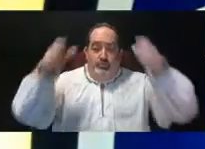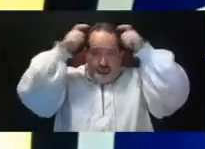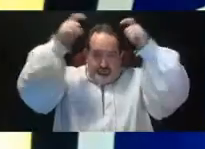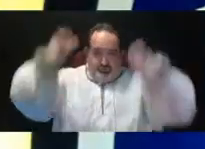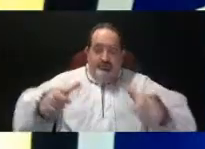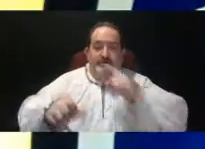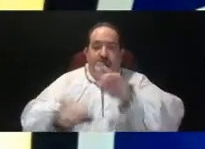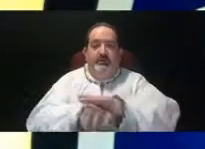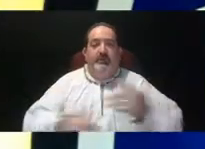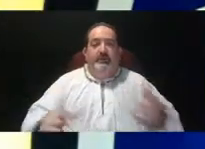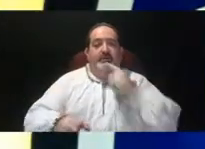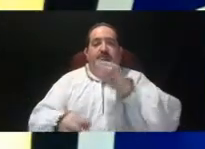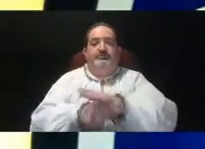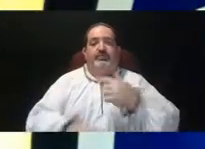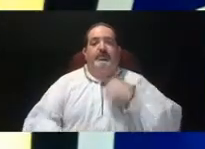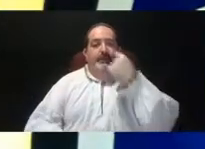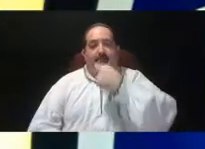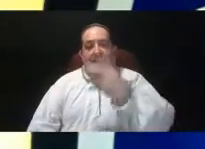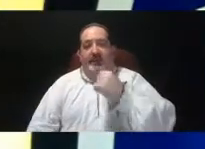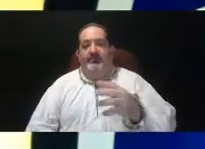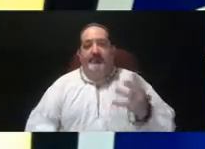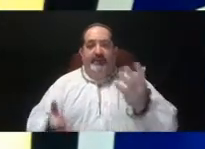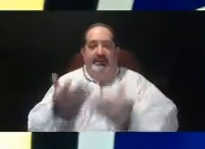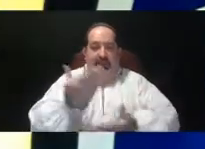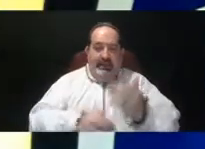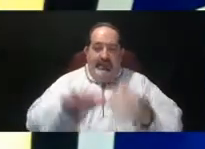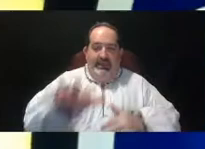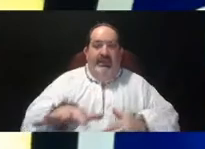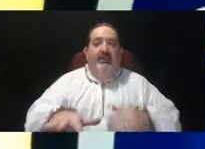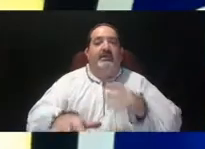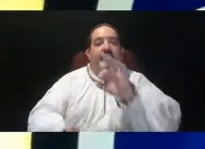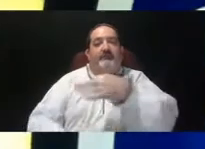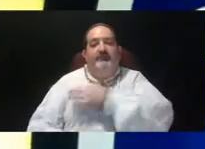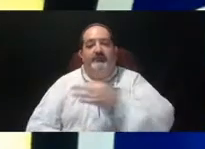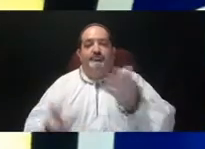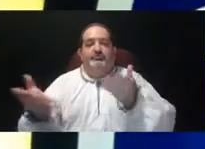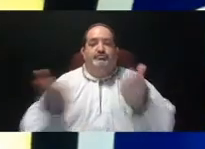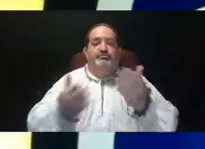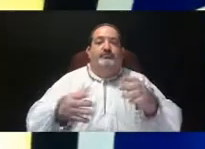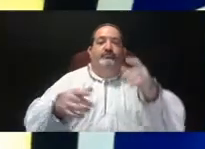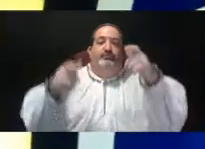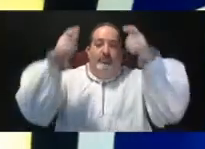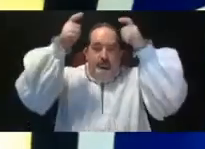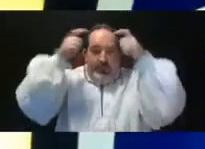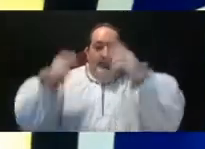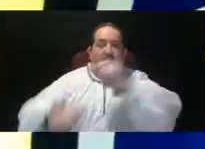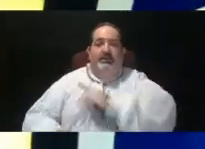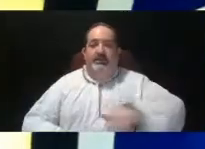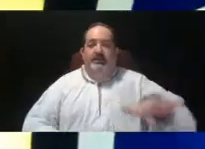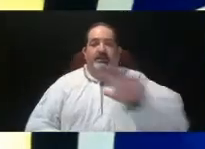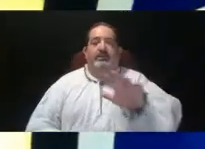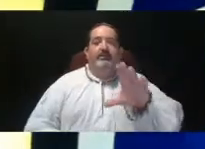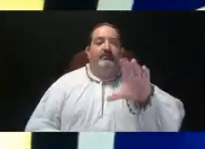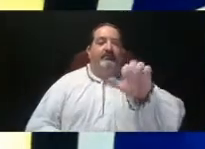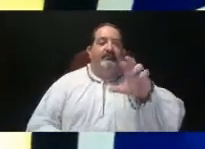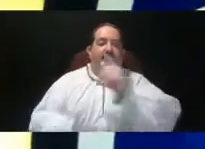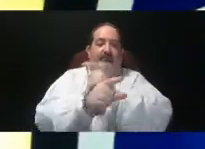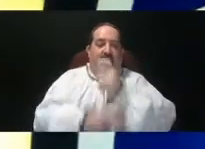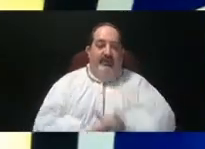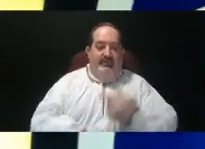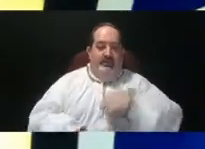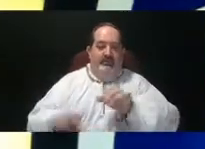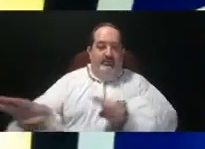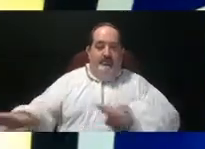Here do I swear by mouth and hand, fealty and service to the crown and kingdom of Caid, that I will conduct myself